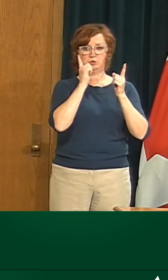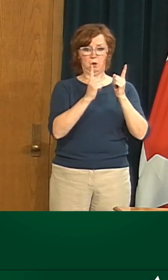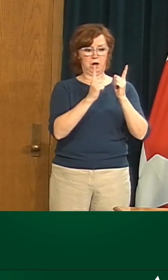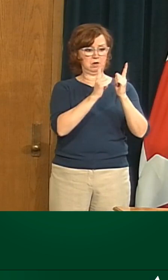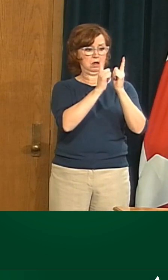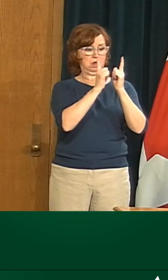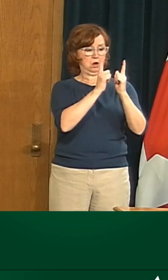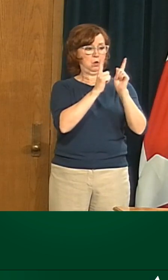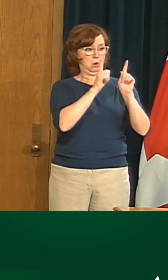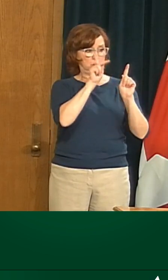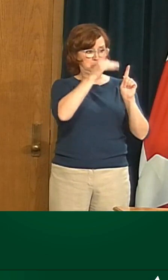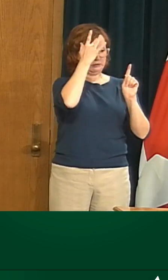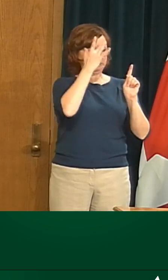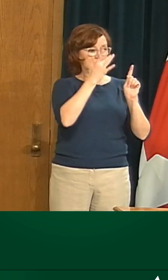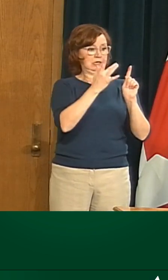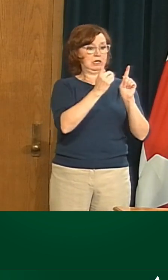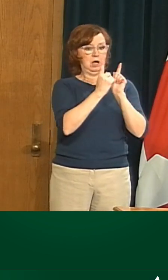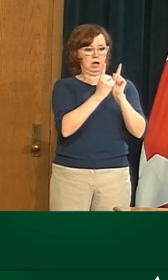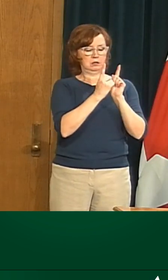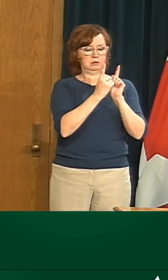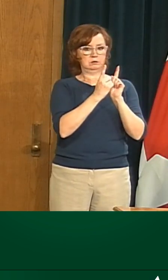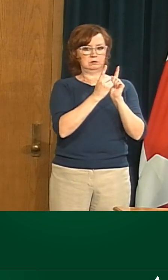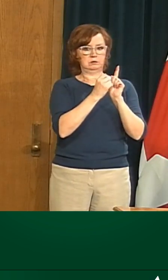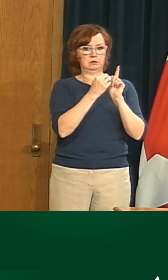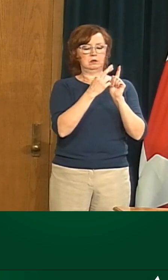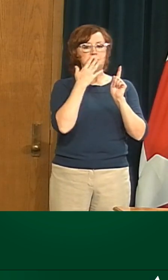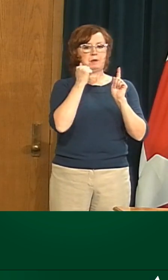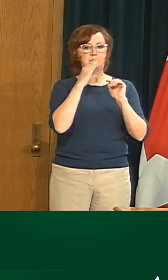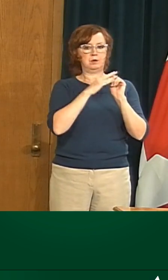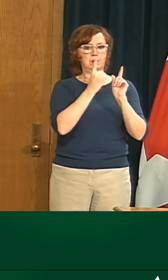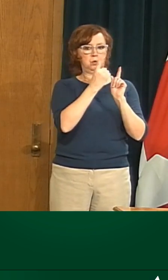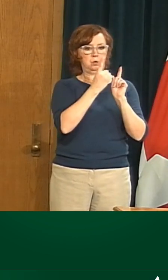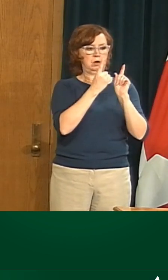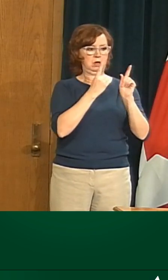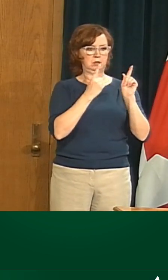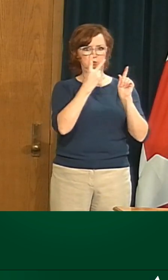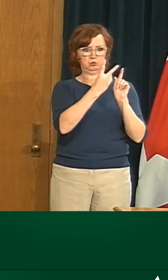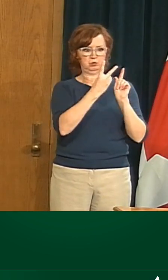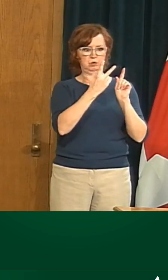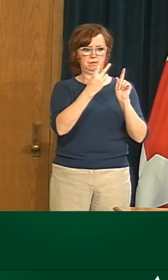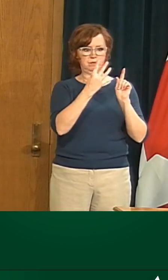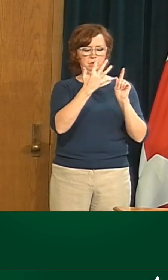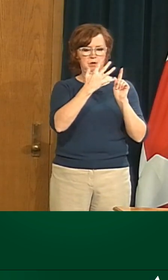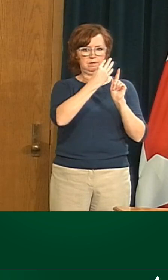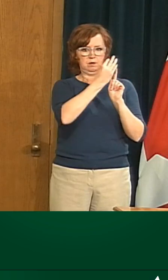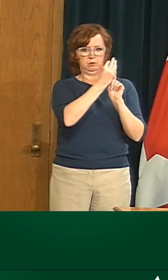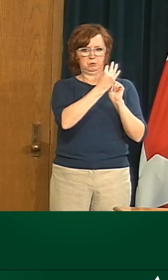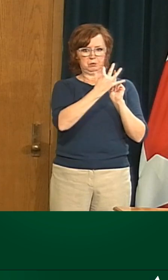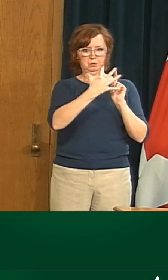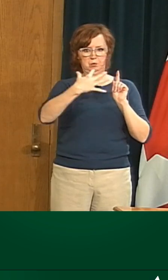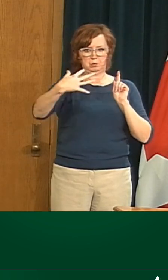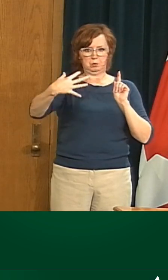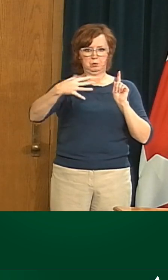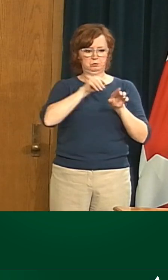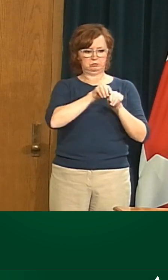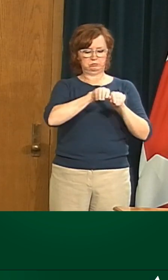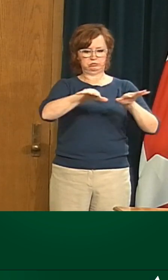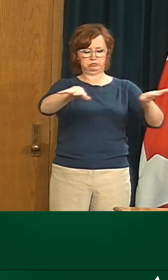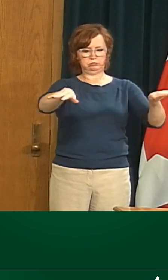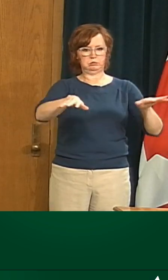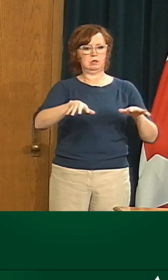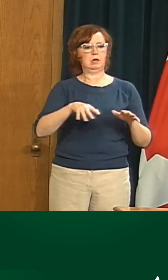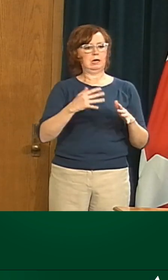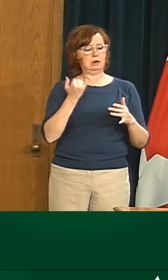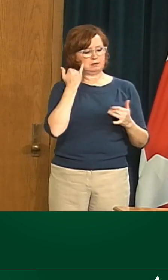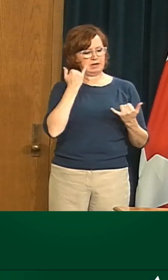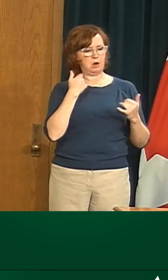RT or a specific rate of cases that you're looking at that would dictate when we move into phase 3 and 4, and when and